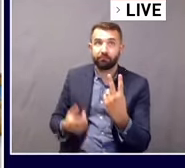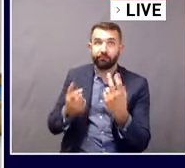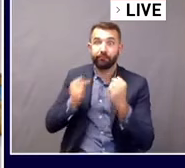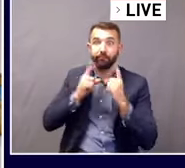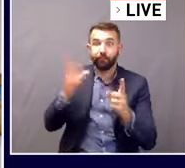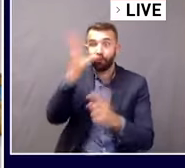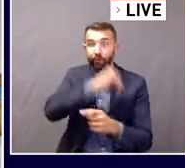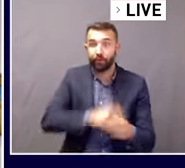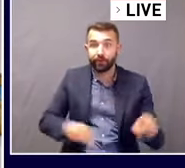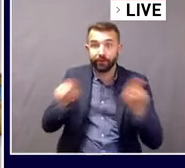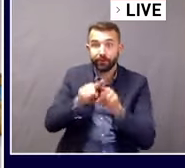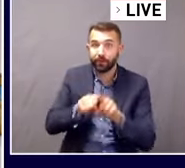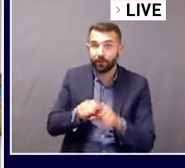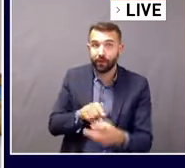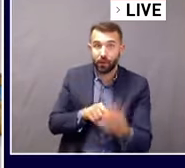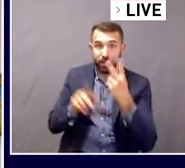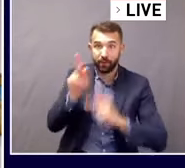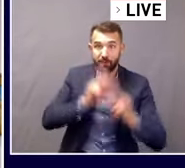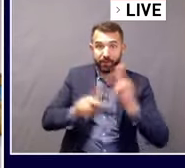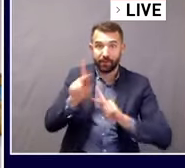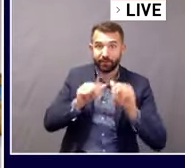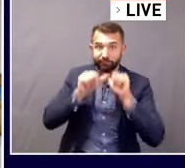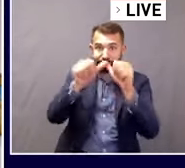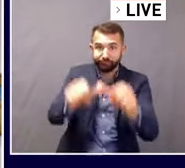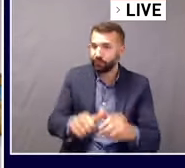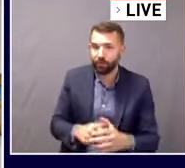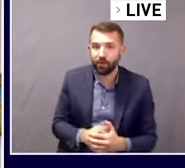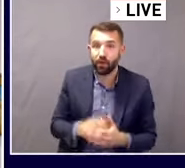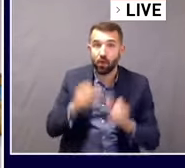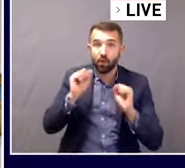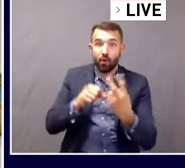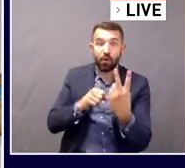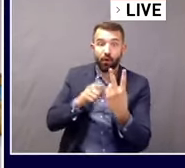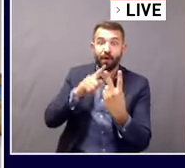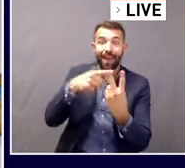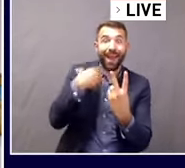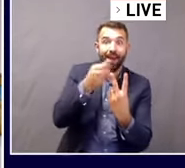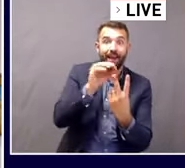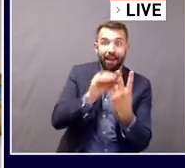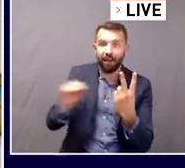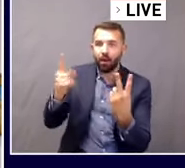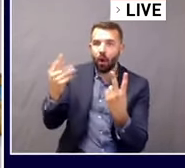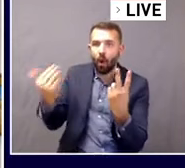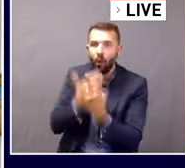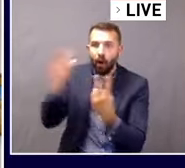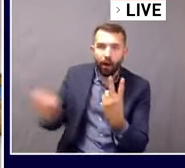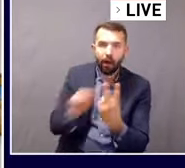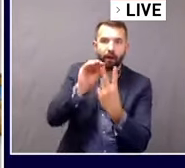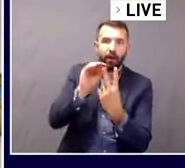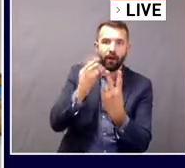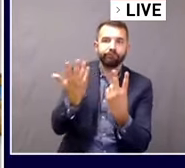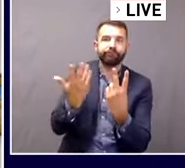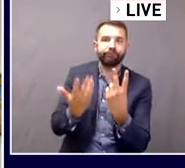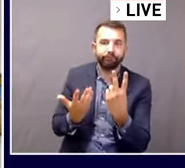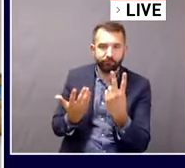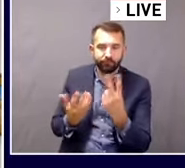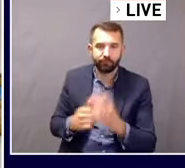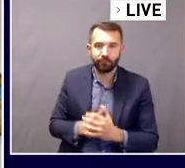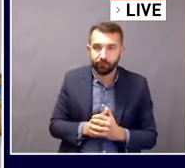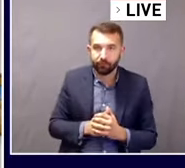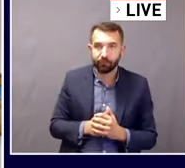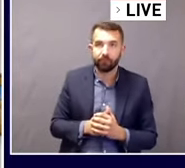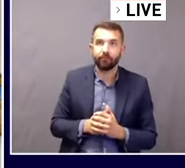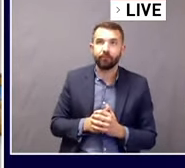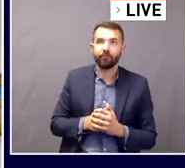2 people for that entire period. It may be that would be a hasty conclusion. There haven't been any new cases during that period. What's